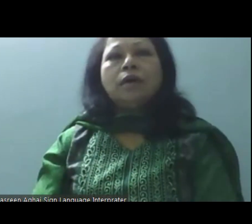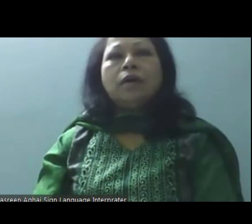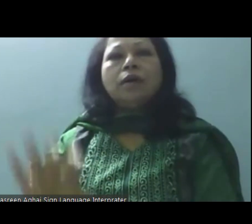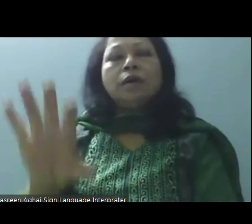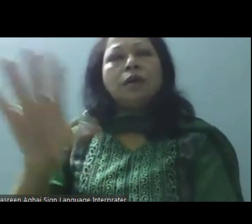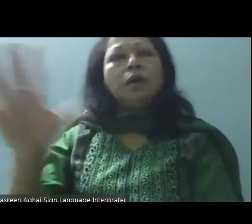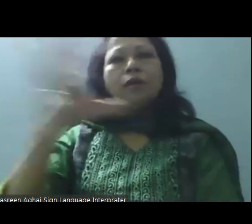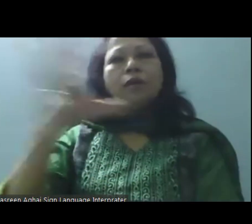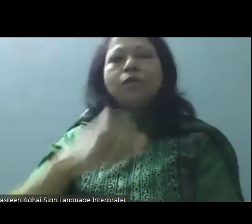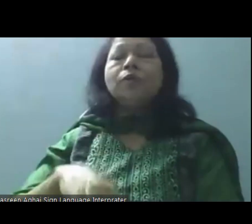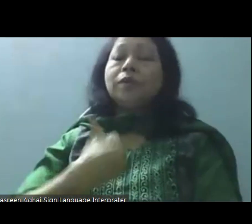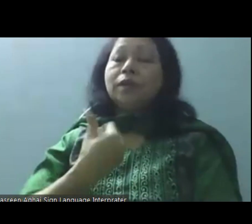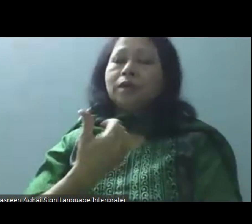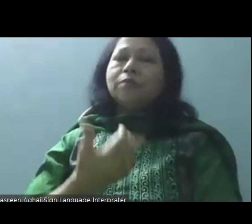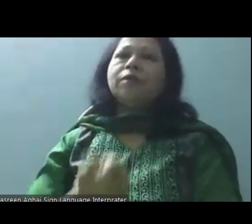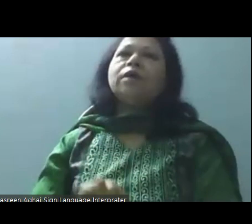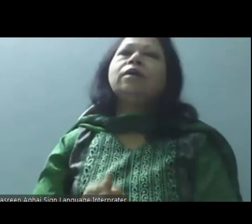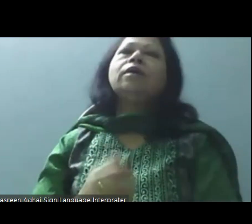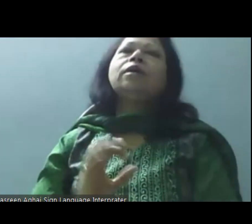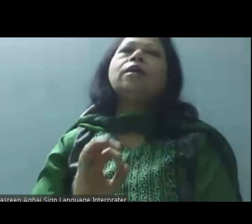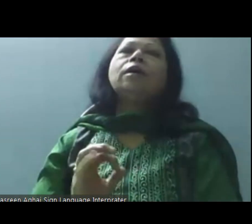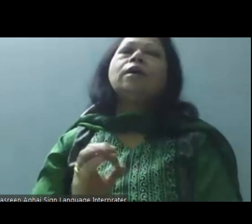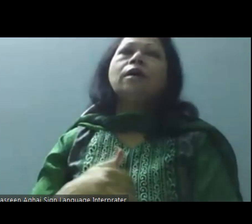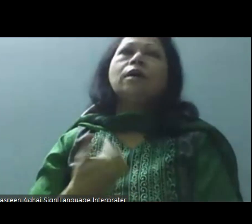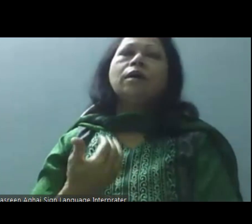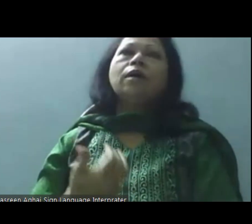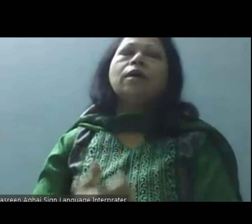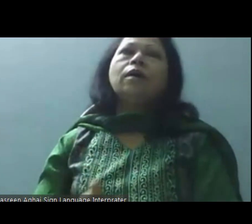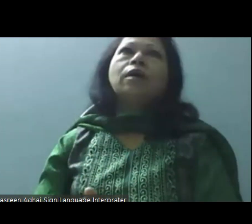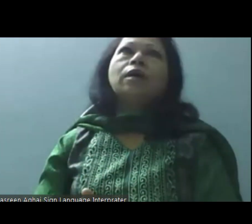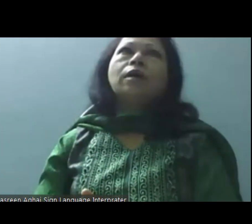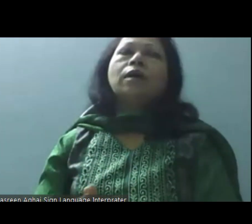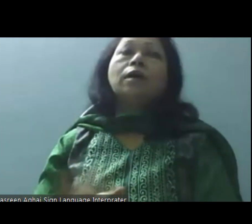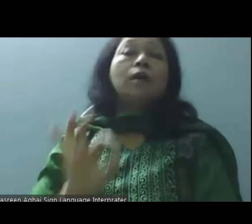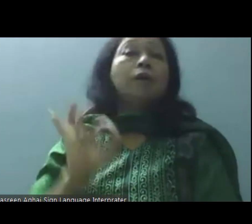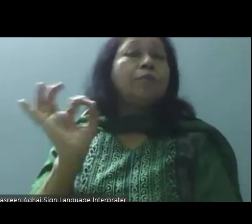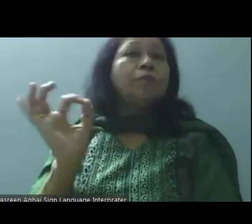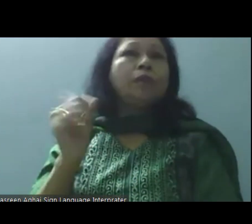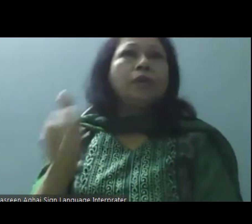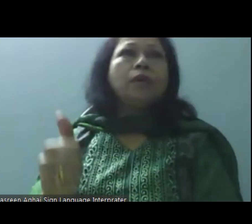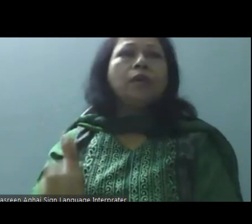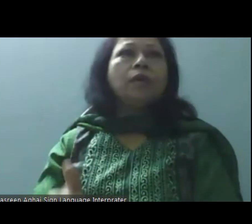me. I think that the best